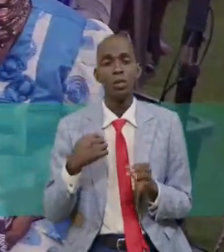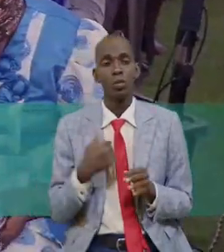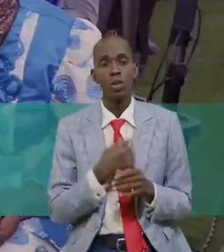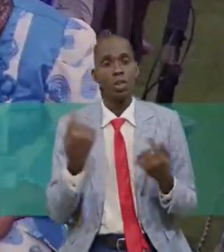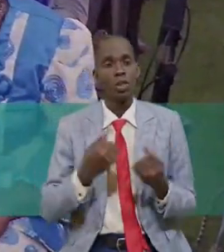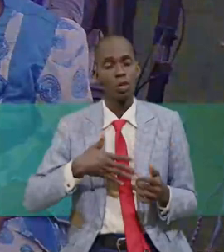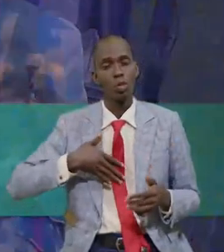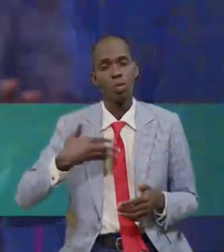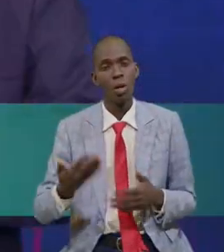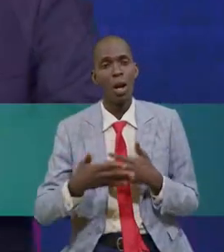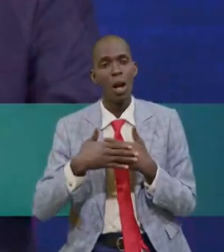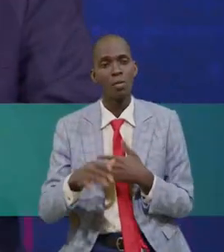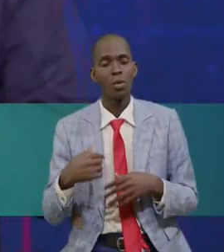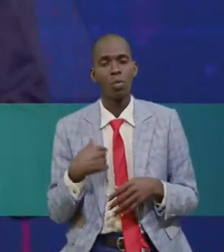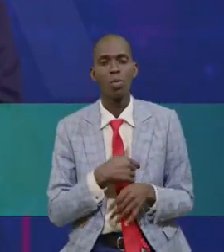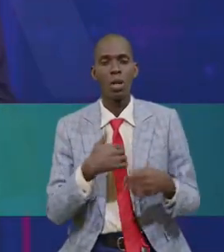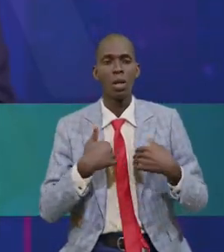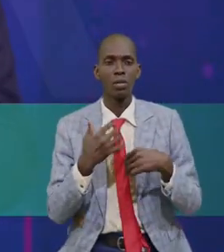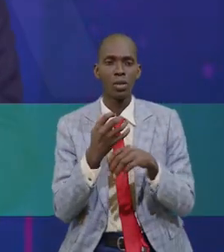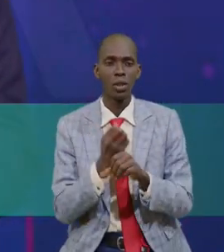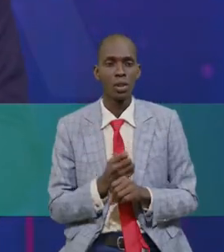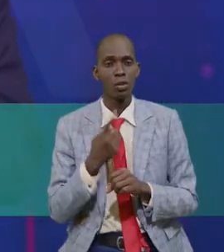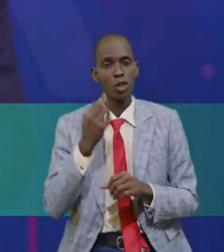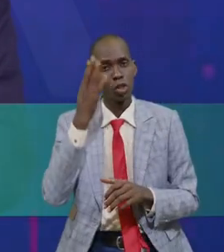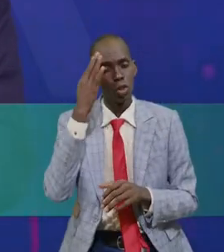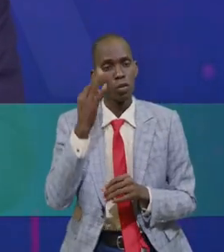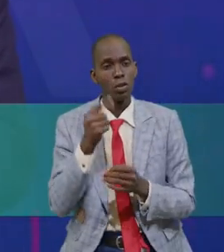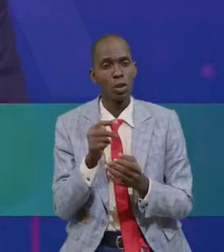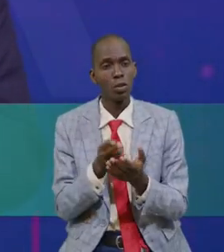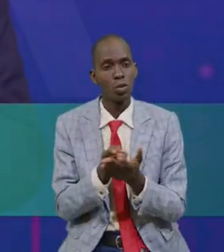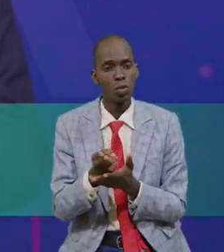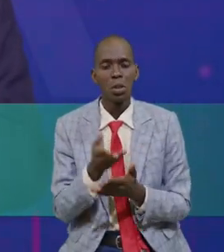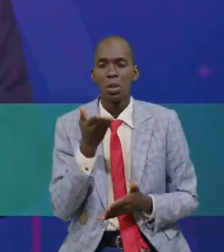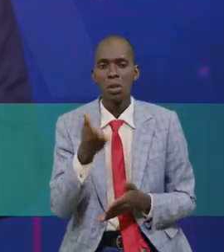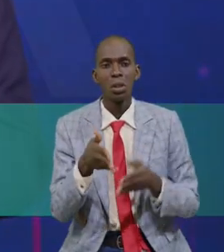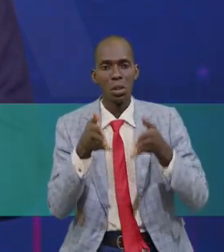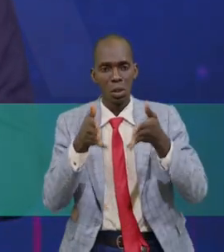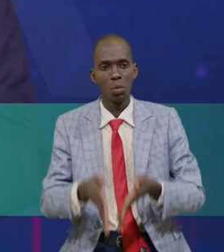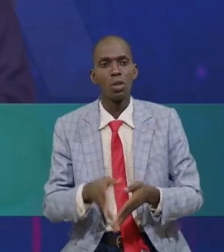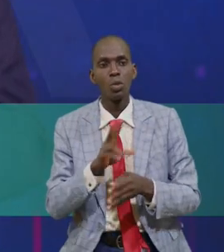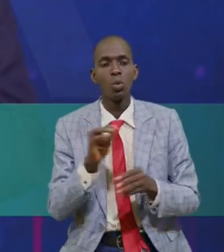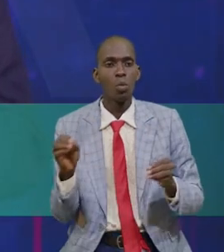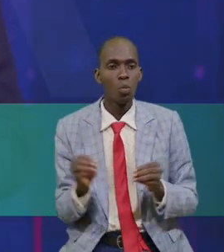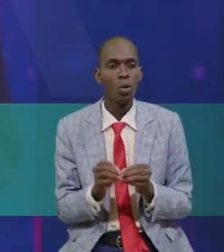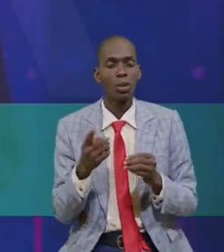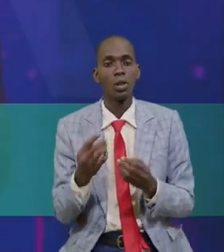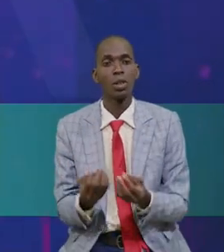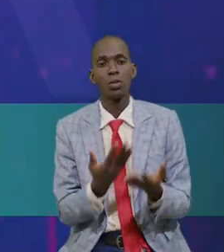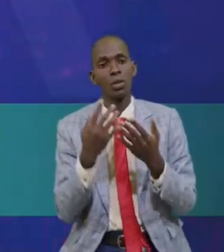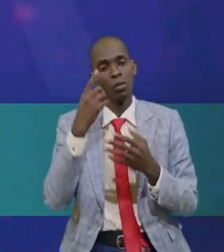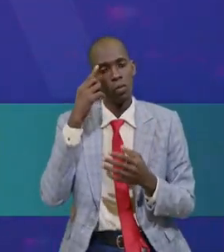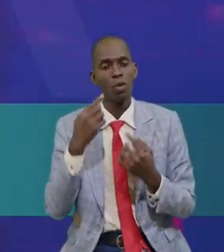the truth. There remaineth no more sacrifice for sin. You understand